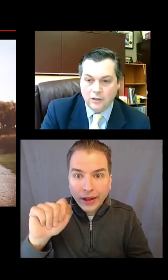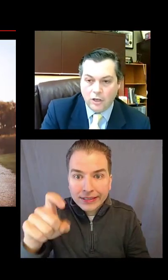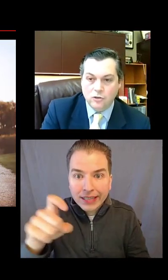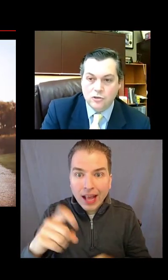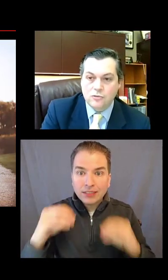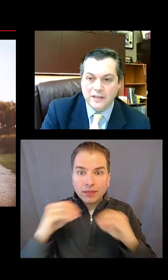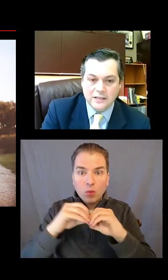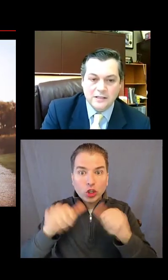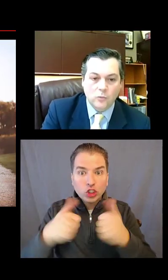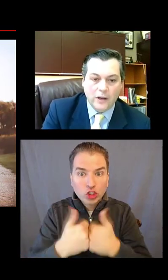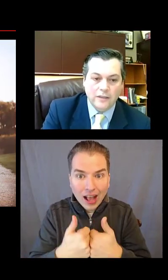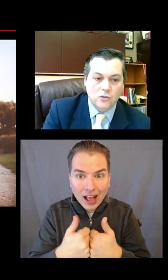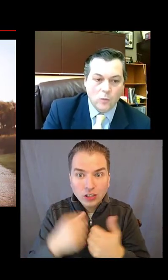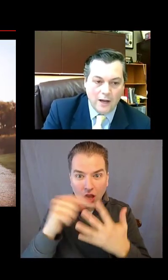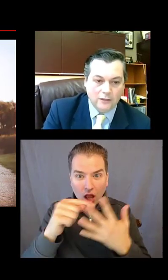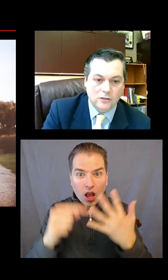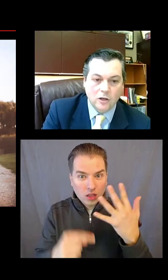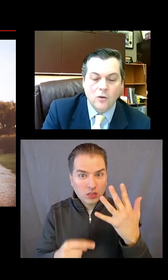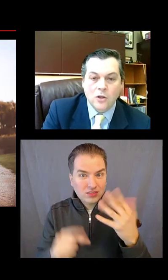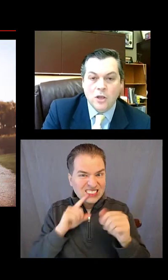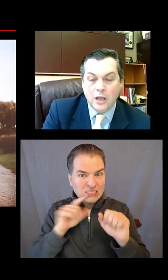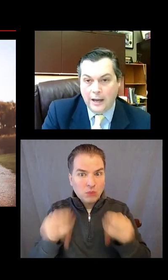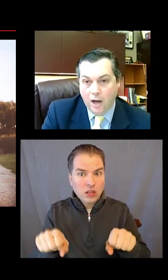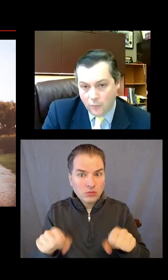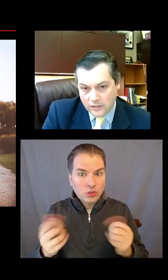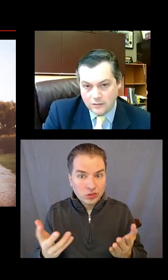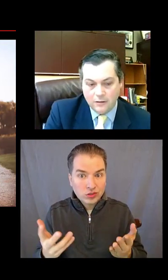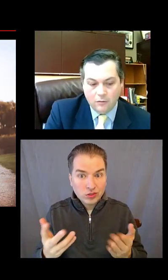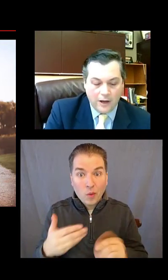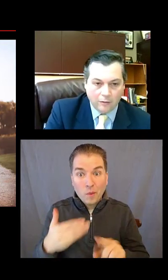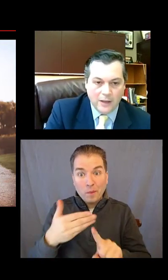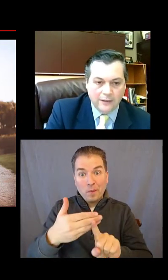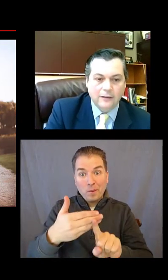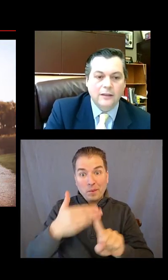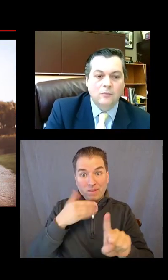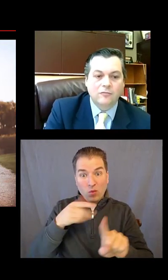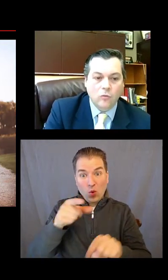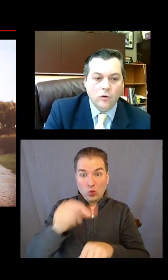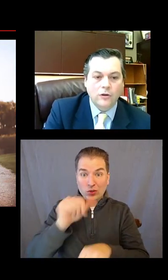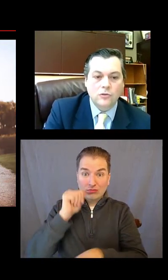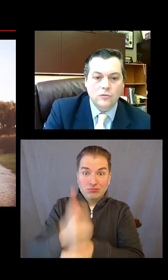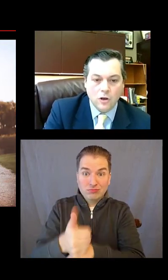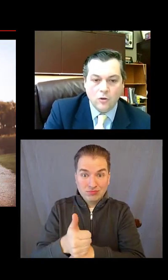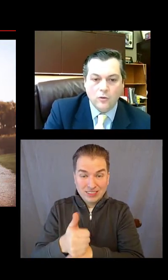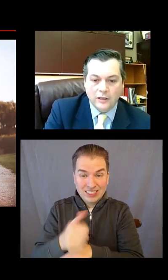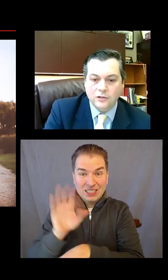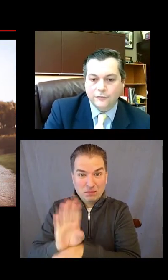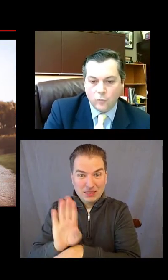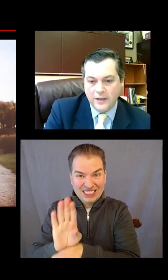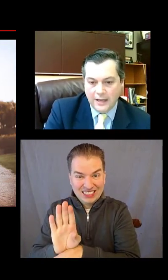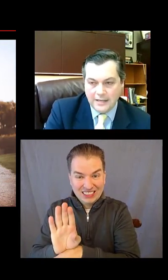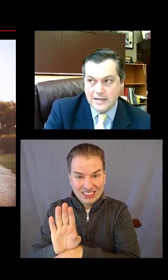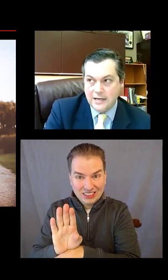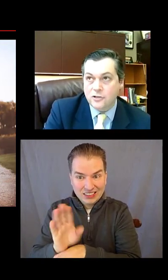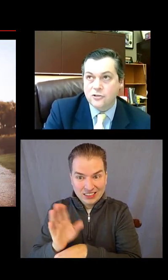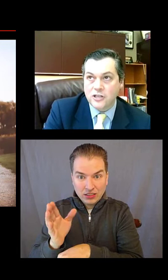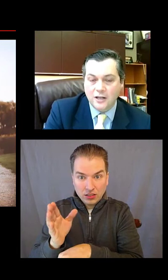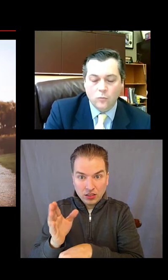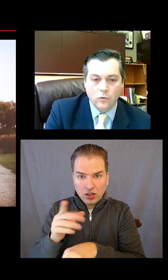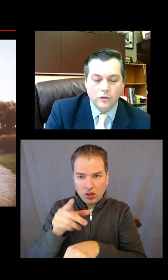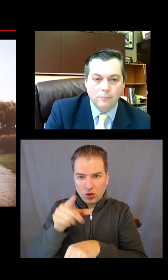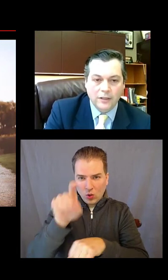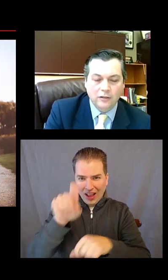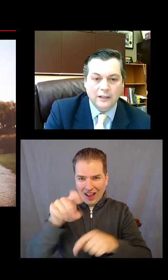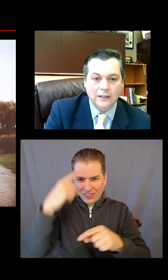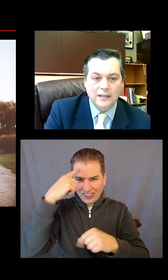function and do business the way that you wanted. So I always recommend that before you go into forming an entity,